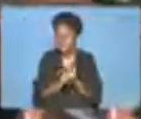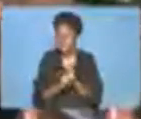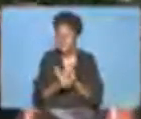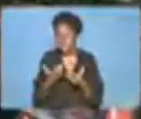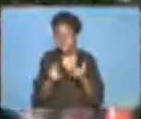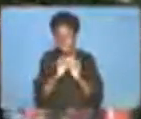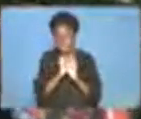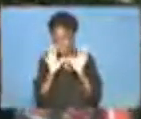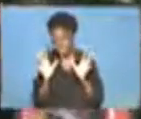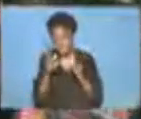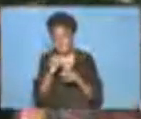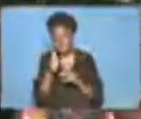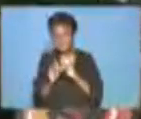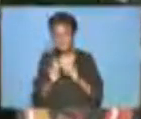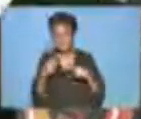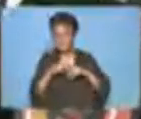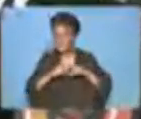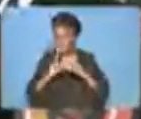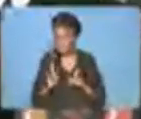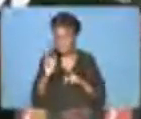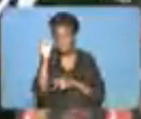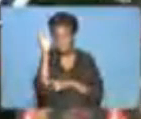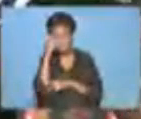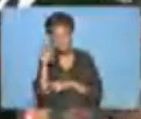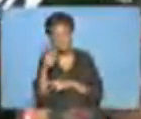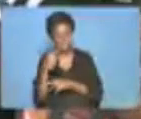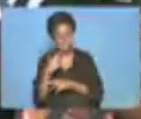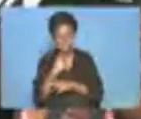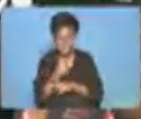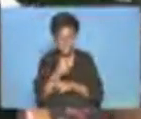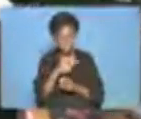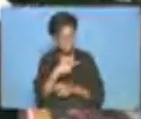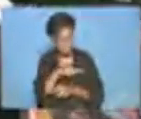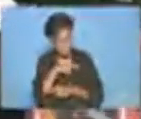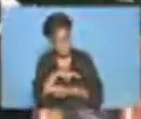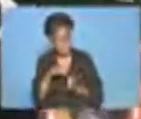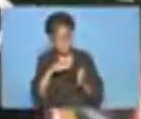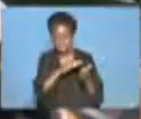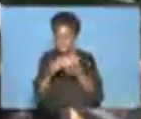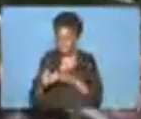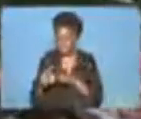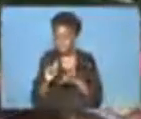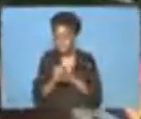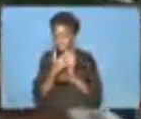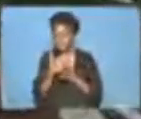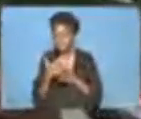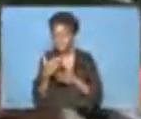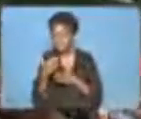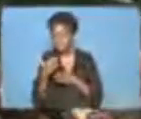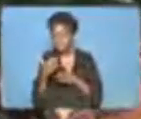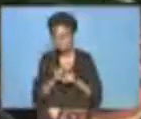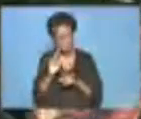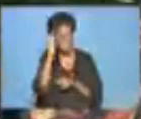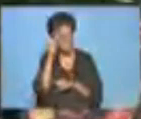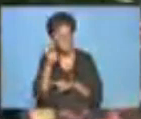obviously, other people have differing opinions. You mentioned the religious community, and then that is something, you know, as government,